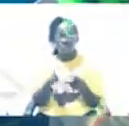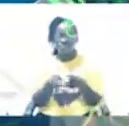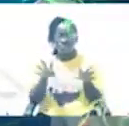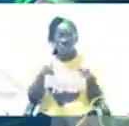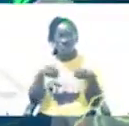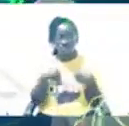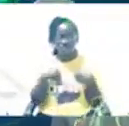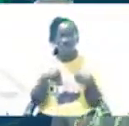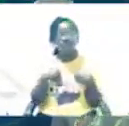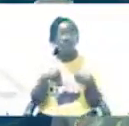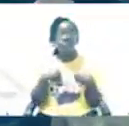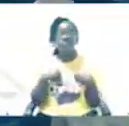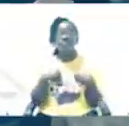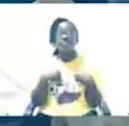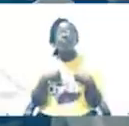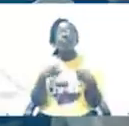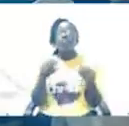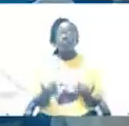Okay.